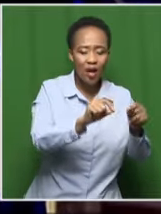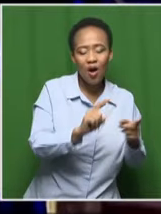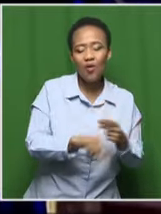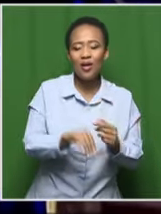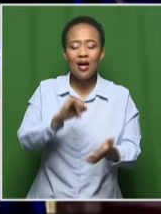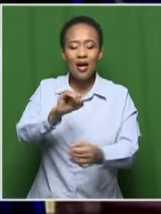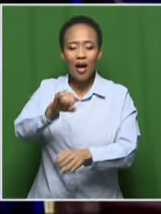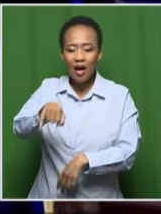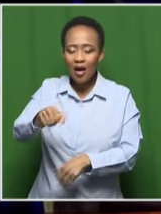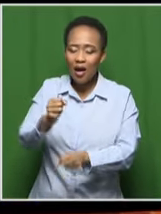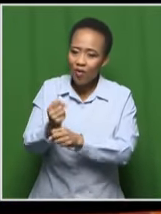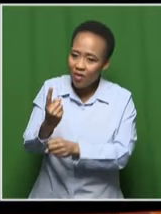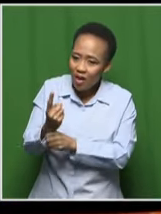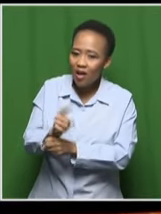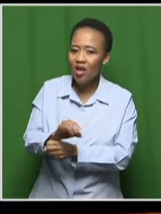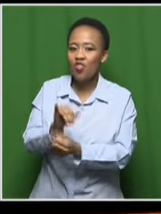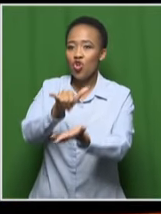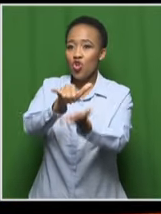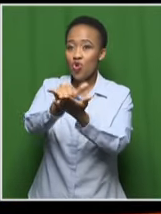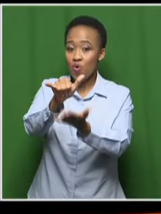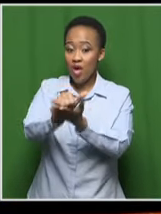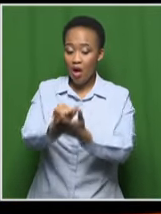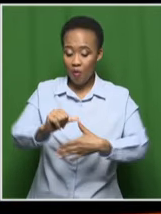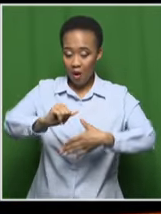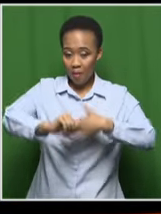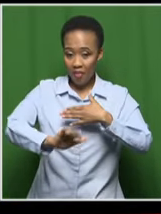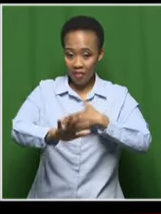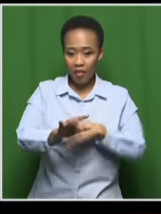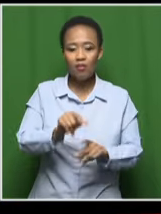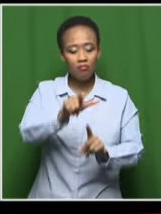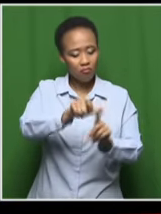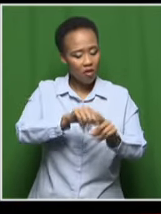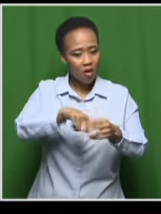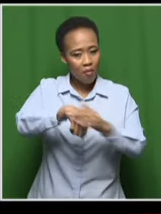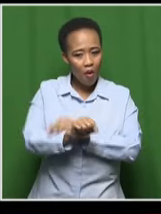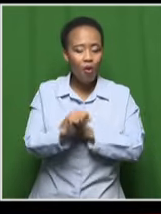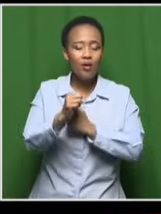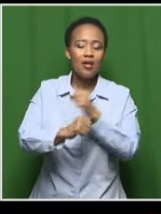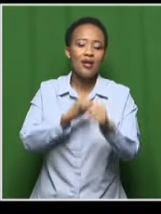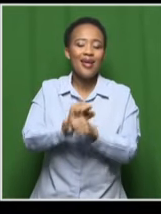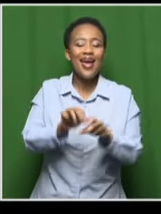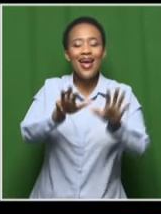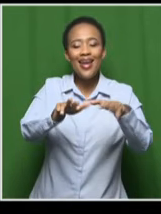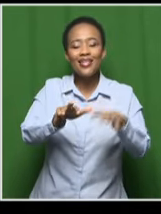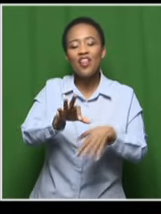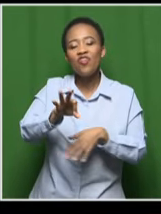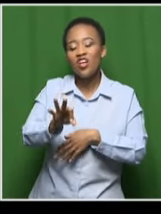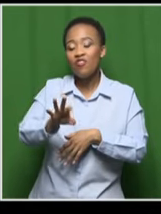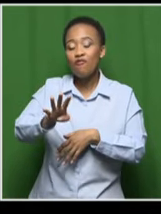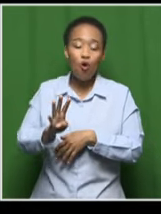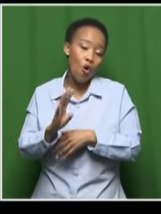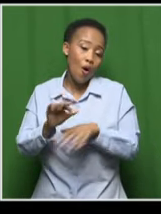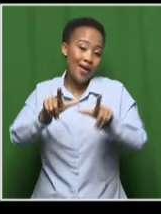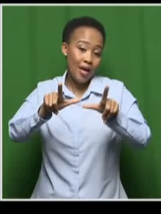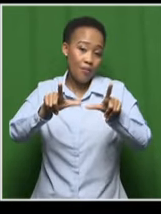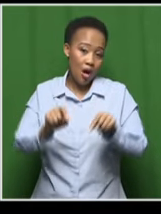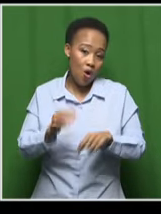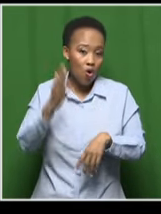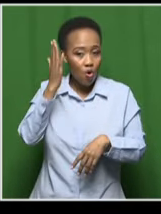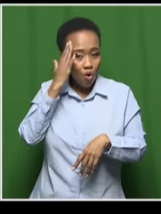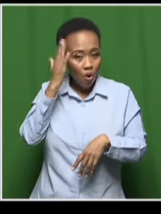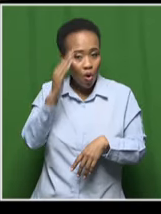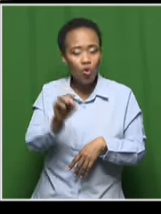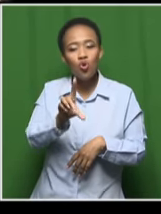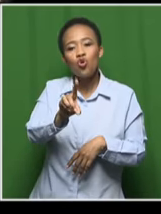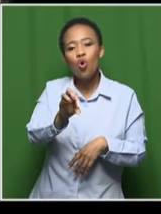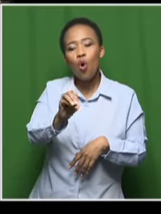York during this month. Born in Cape Town in 1934, formerly known as Dollar Brand, he has not lost any